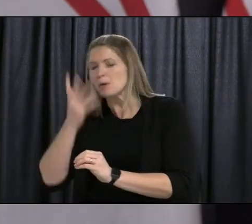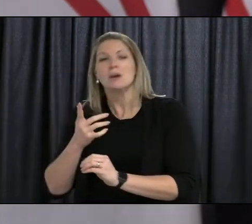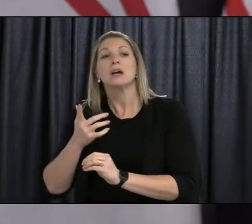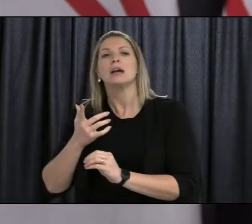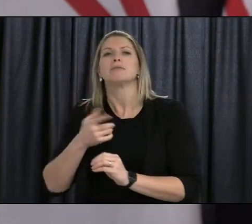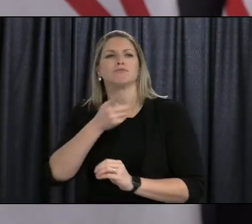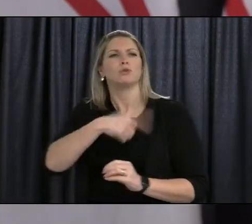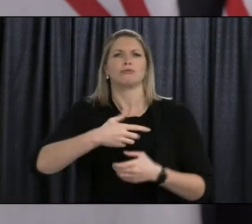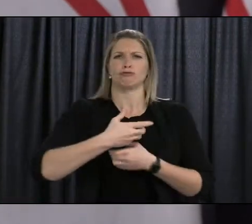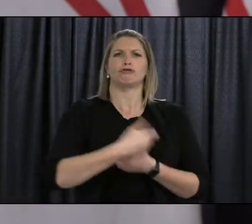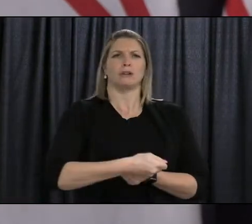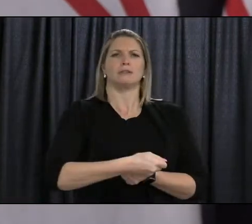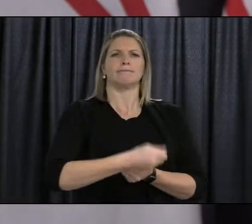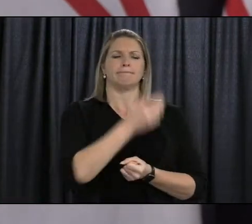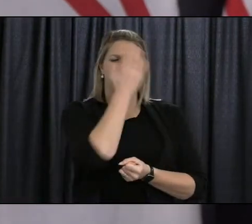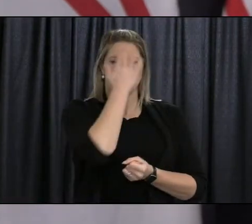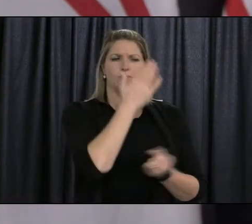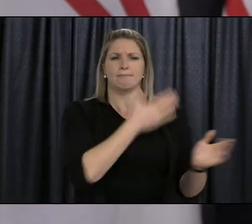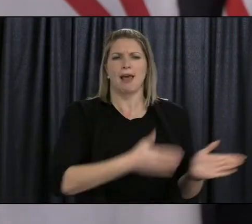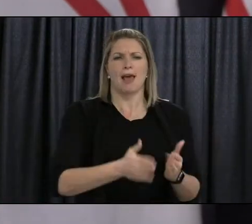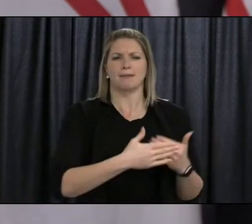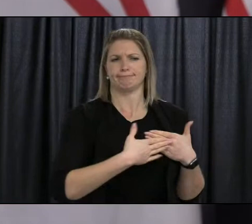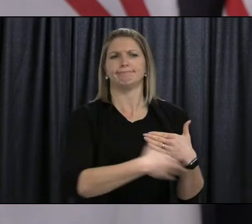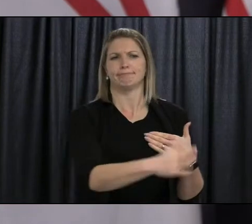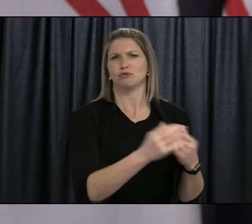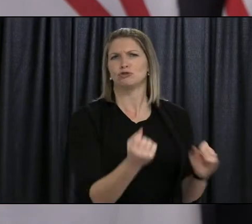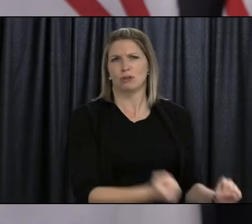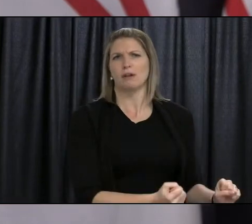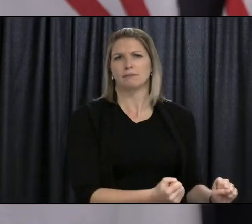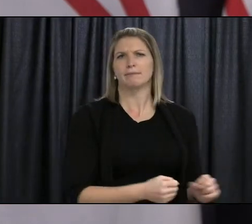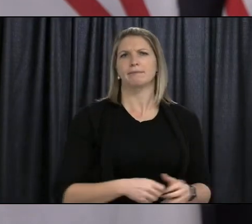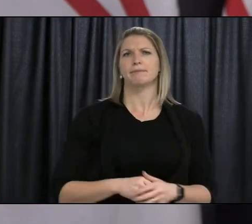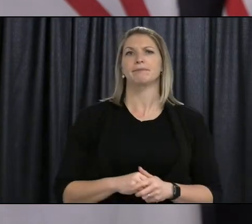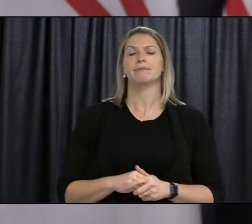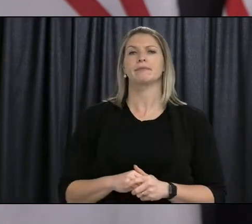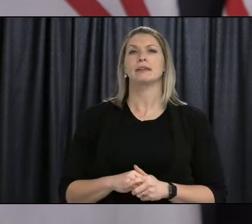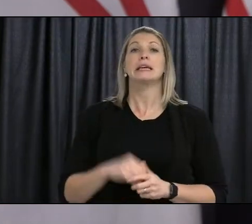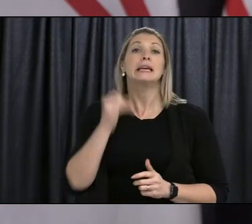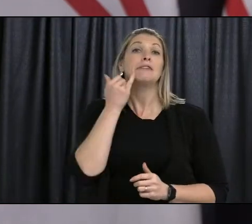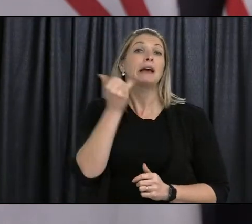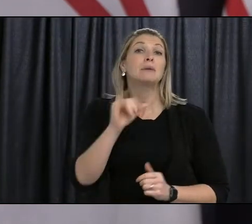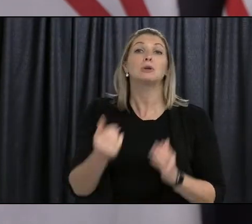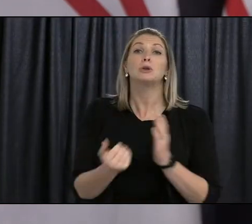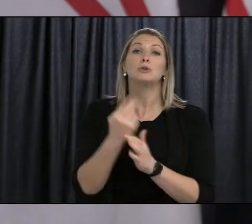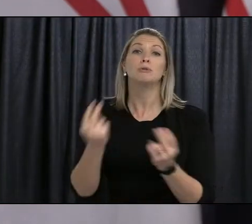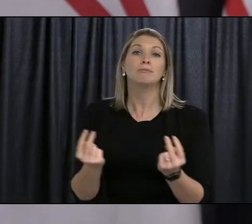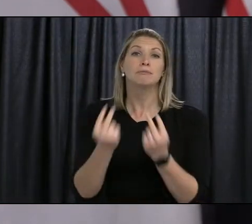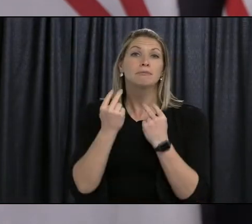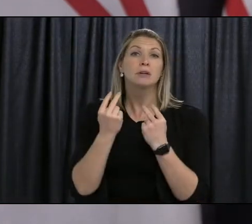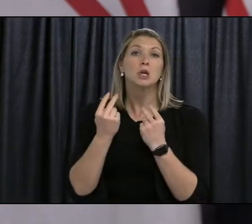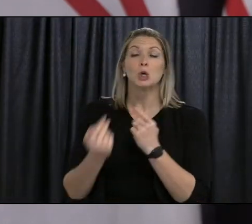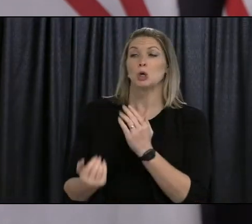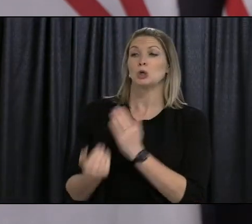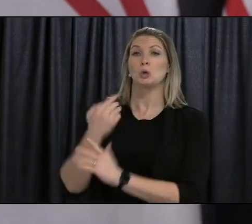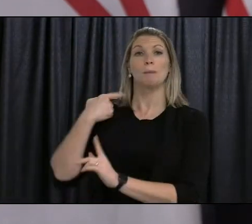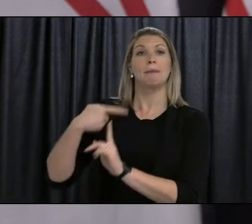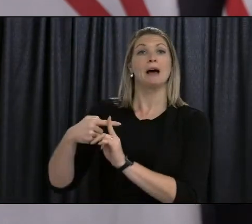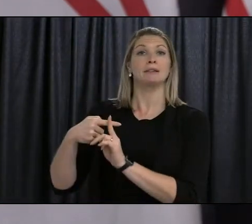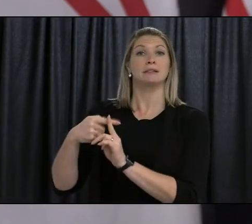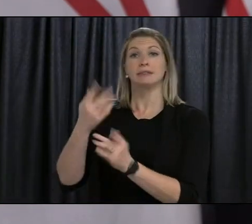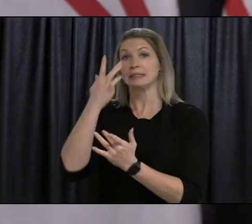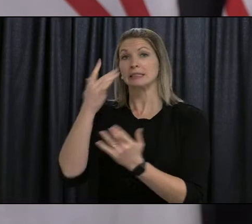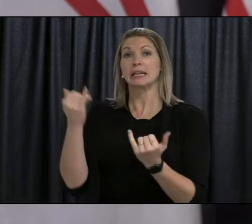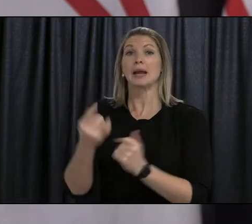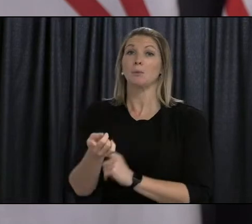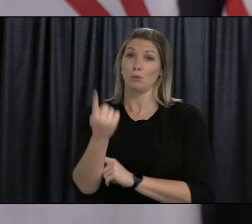taking appropriate action. As a recap, for those who may have just joined us, we have 1 new case since yesterday's media